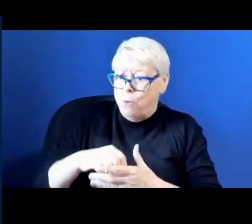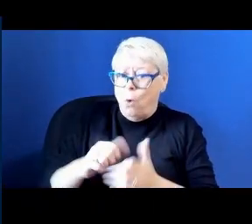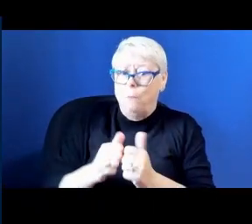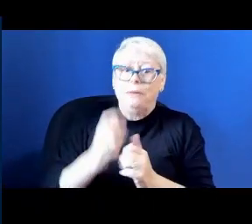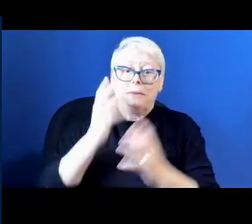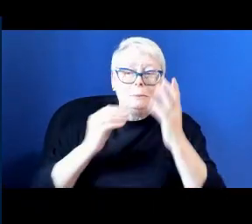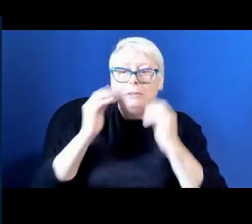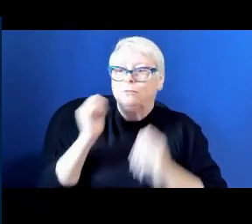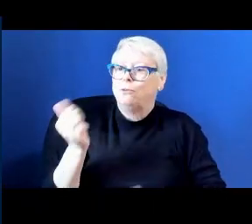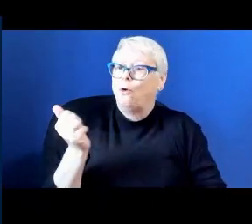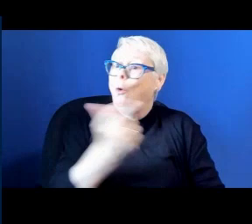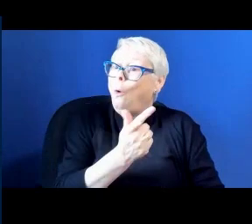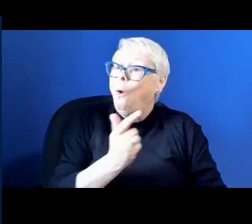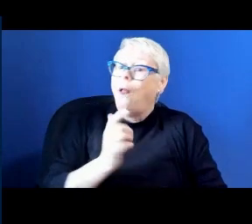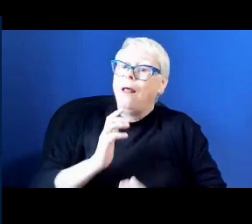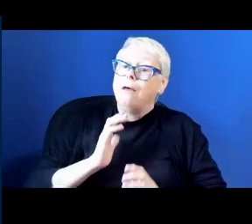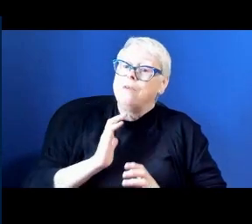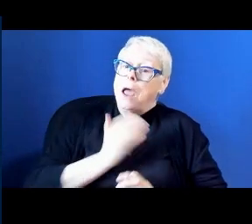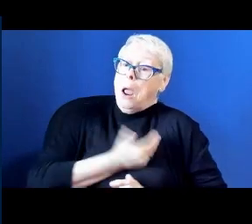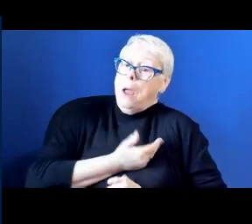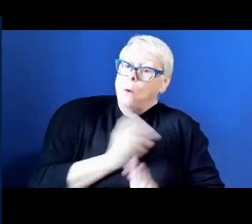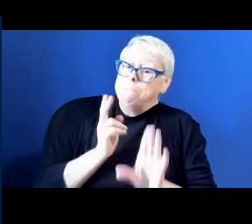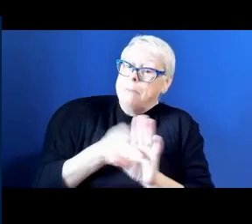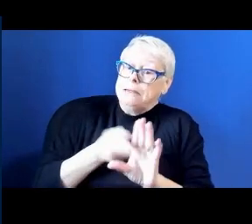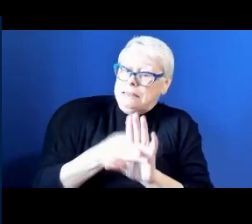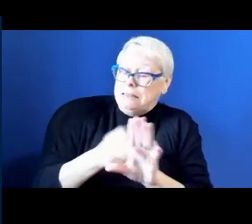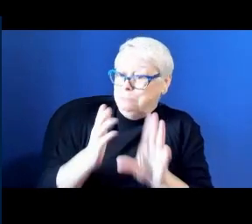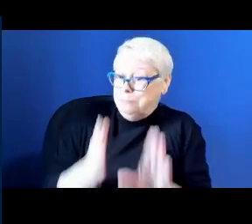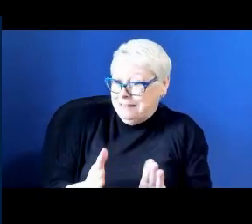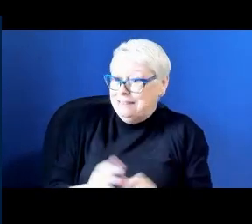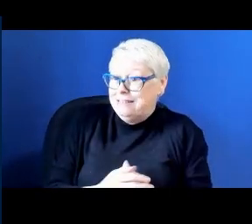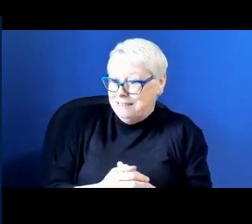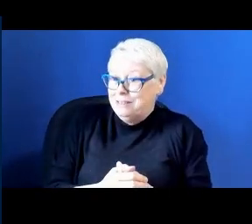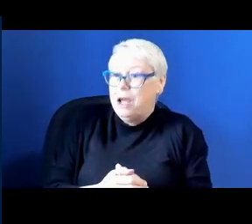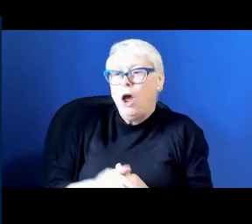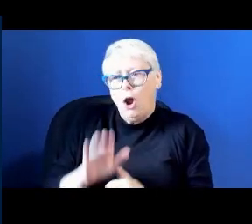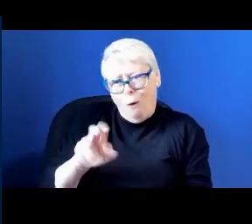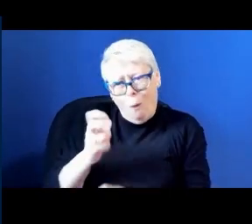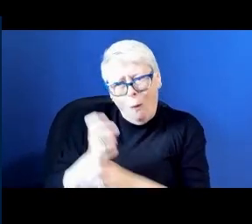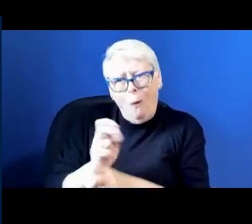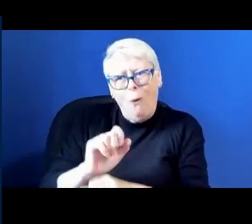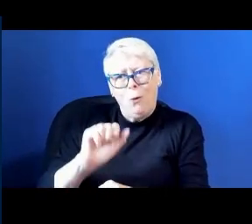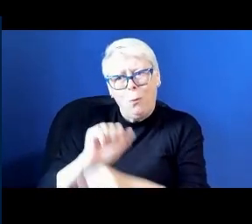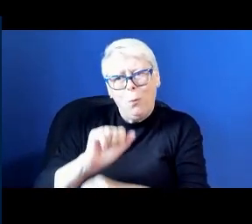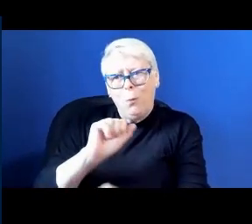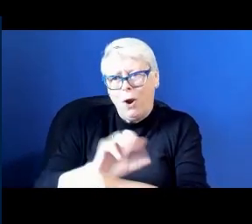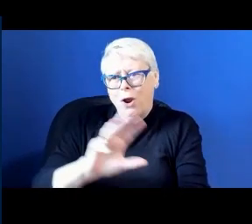all of our attendees and for your hard and devoted work to inclusion.